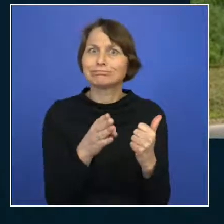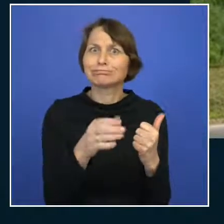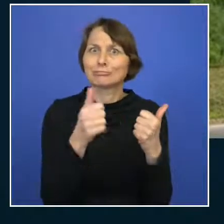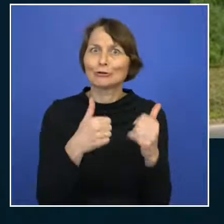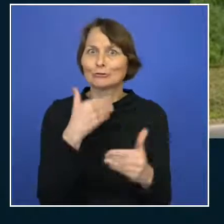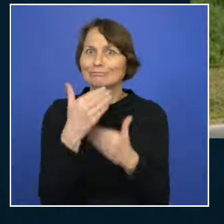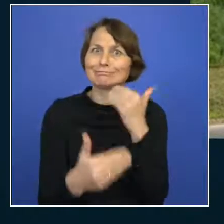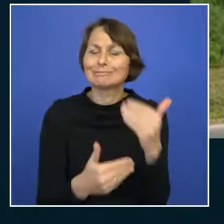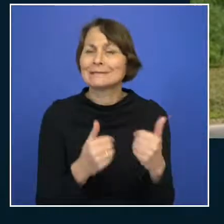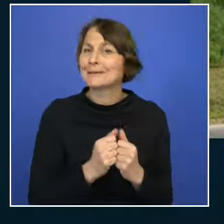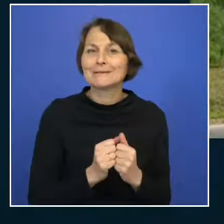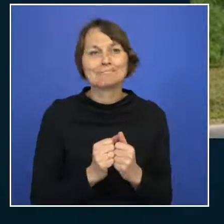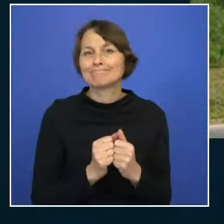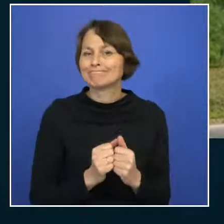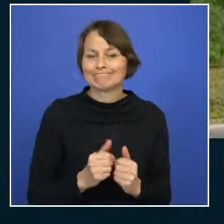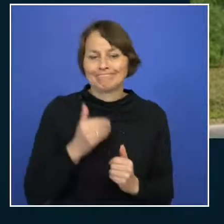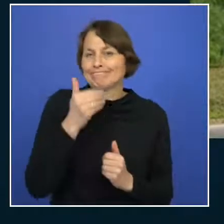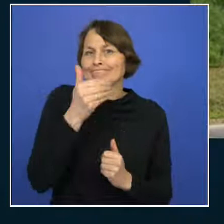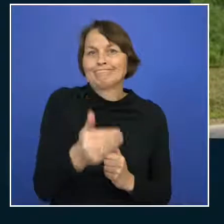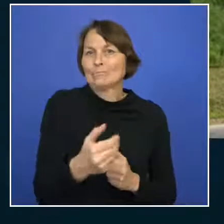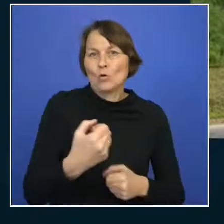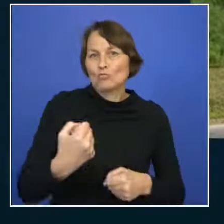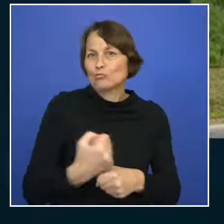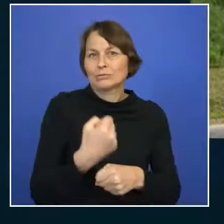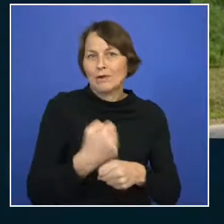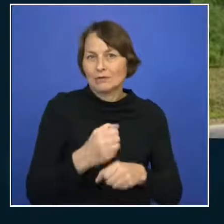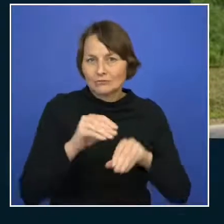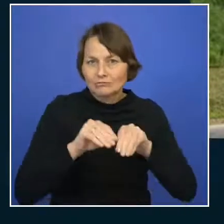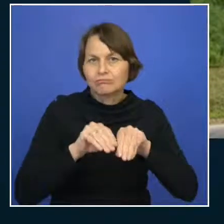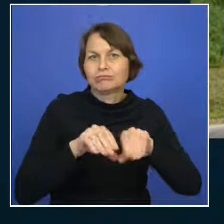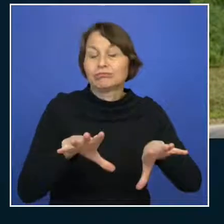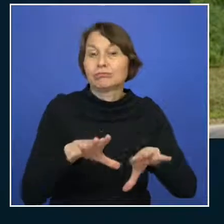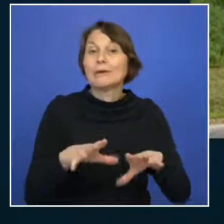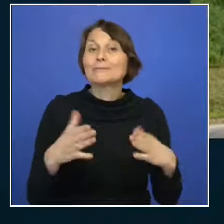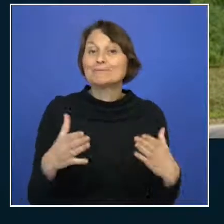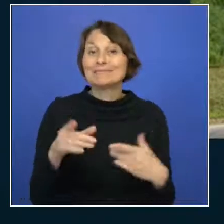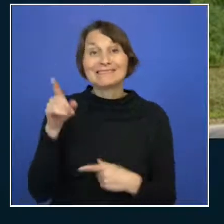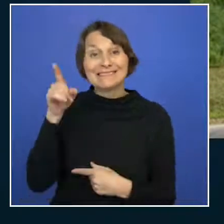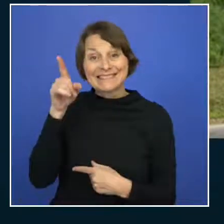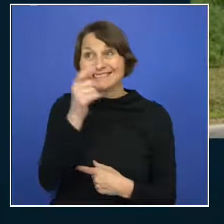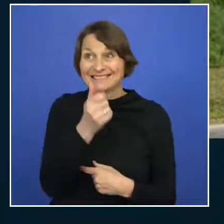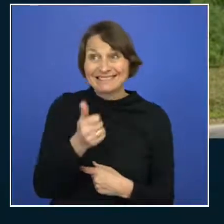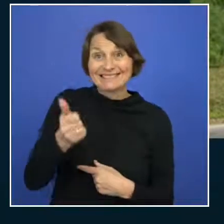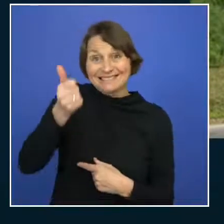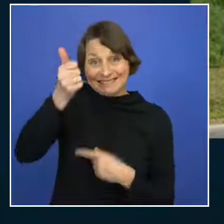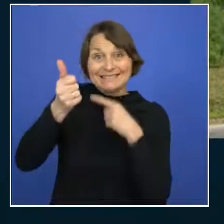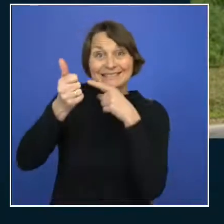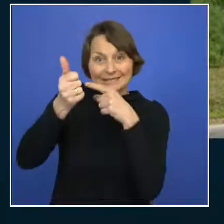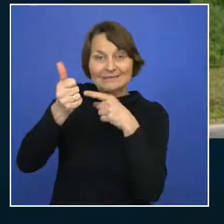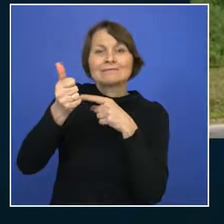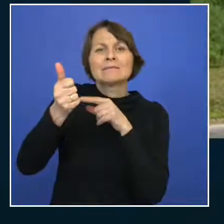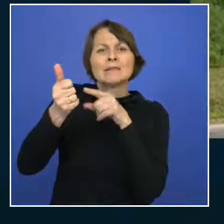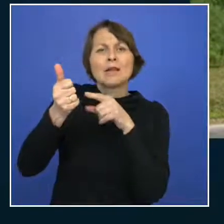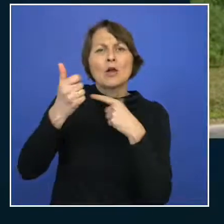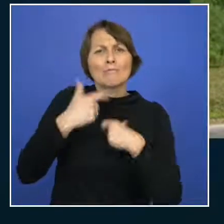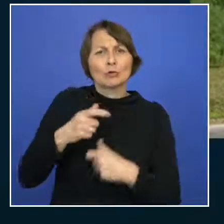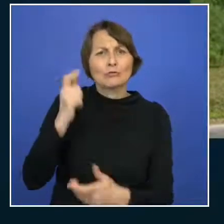it didn't make it to the production because the organization, the clients, or the stakeholders thought